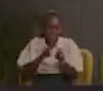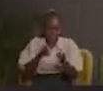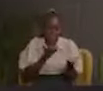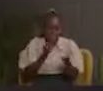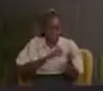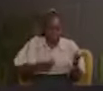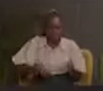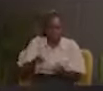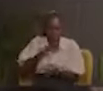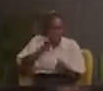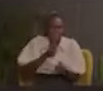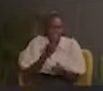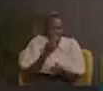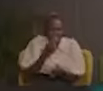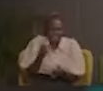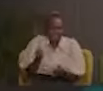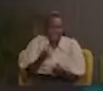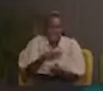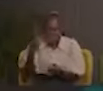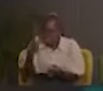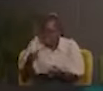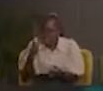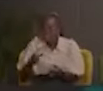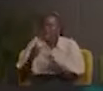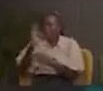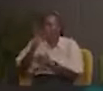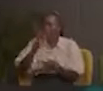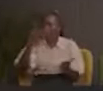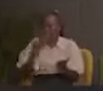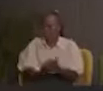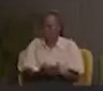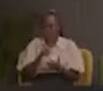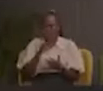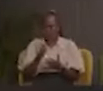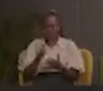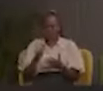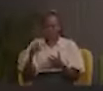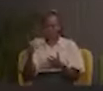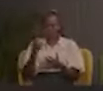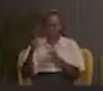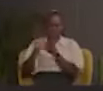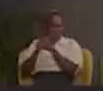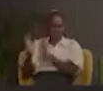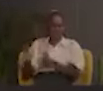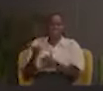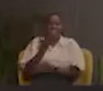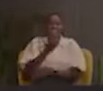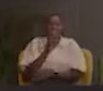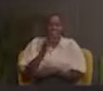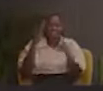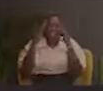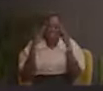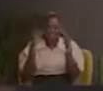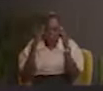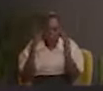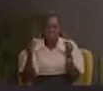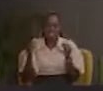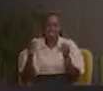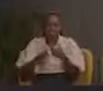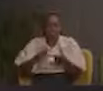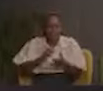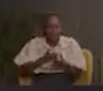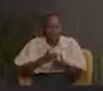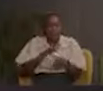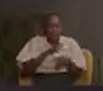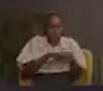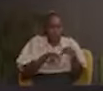taste and see that the Lord is good. Not just believe and hope, there is experience to our walk with God. Are